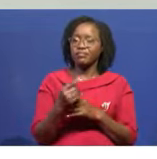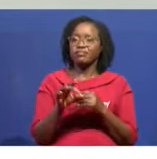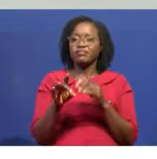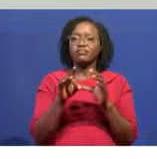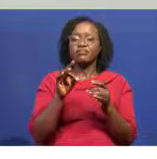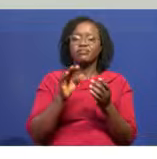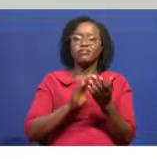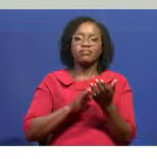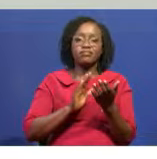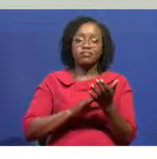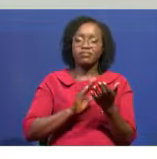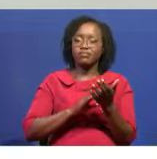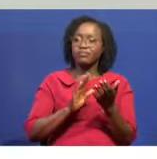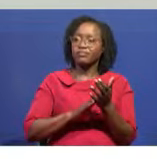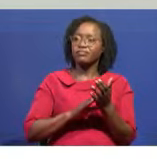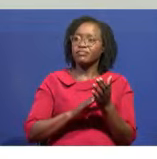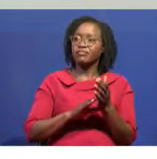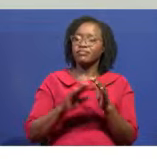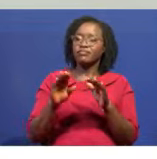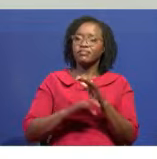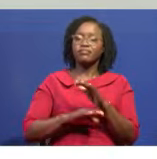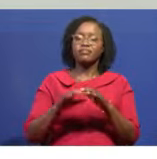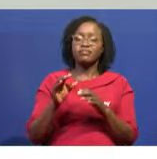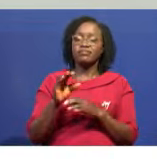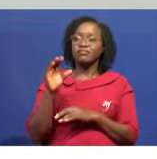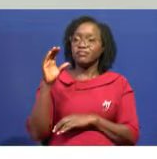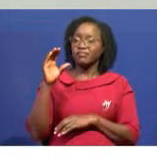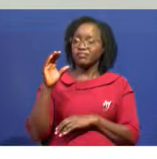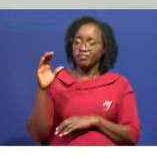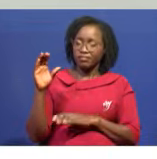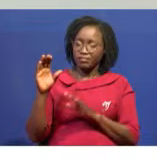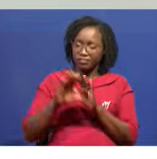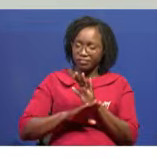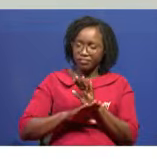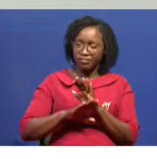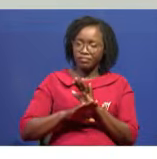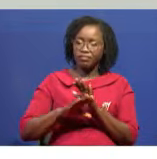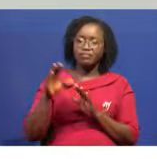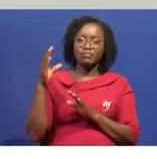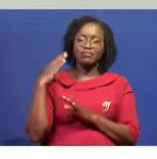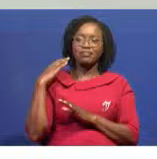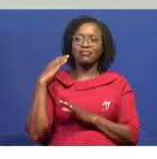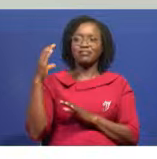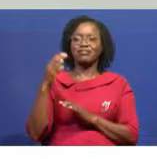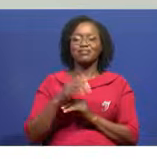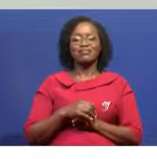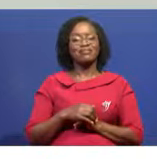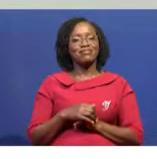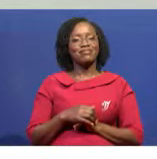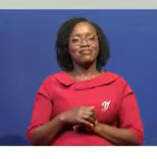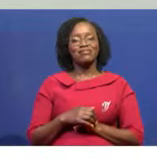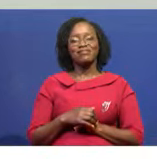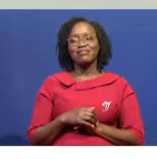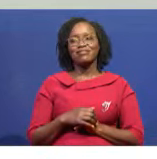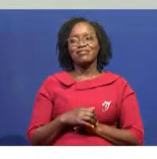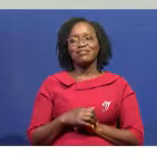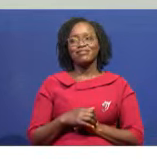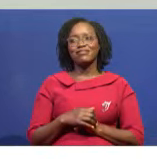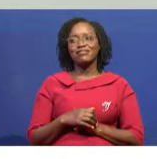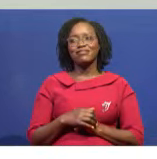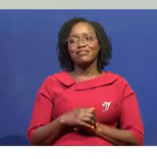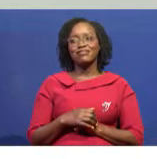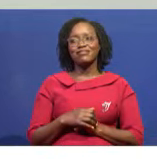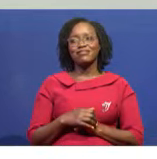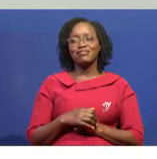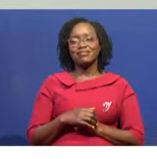and comments to the Vice Chancellor. Of course, this Vice Chair, apologies for that. Okay. Of course,